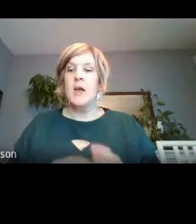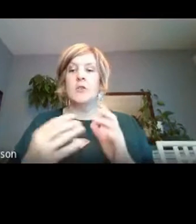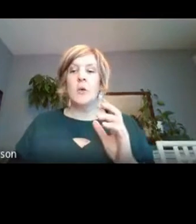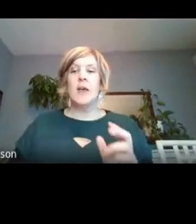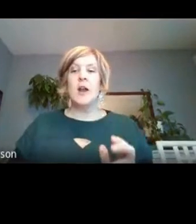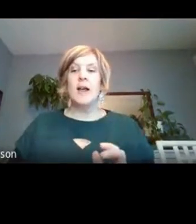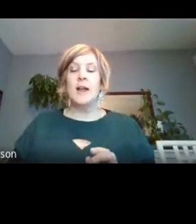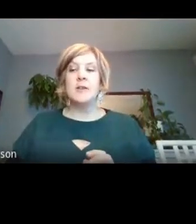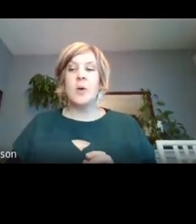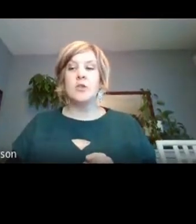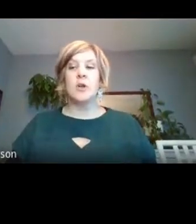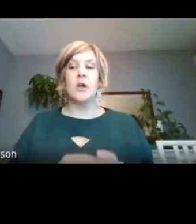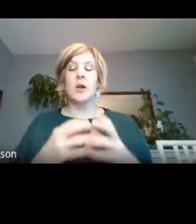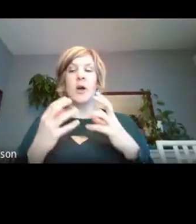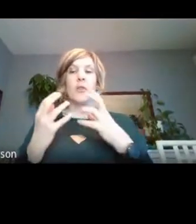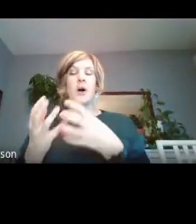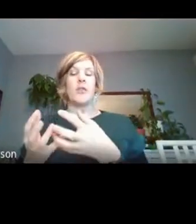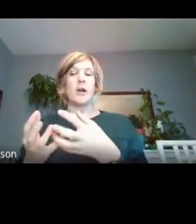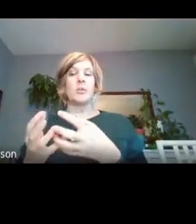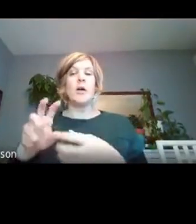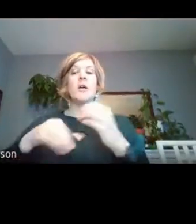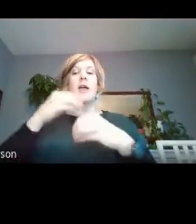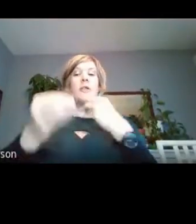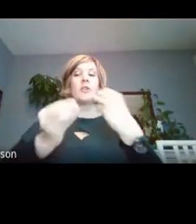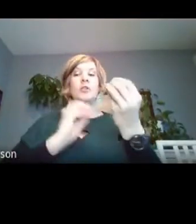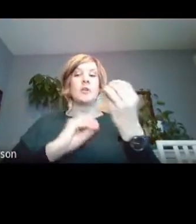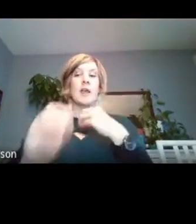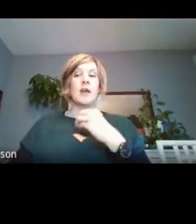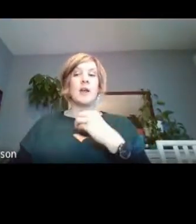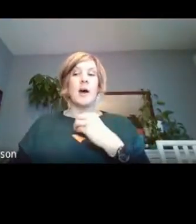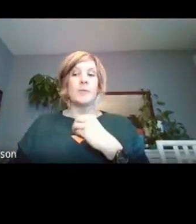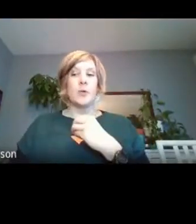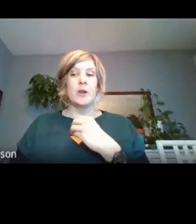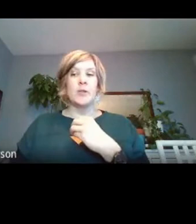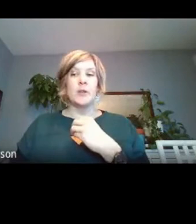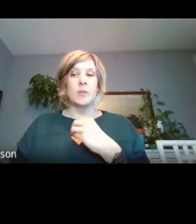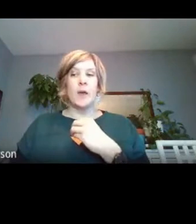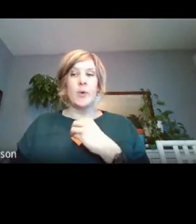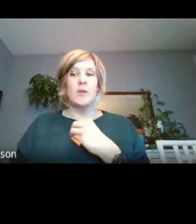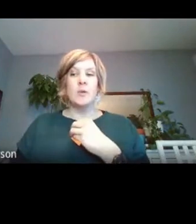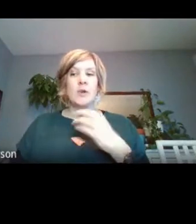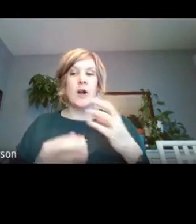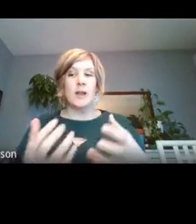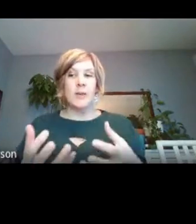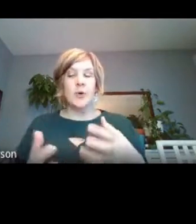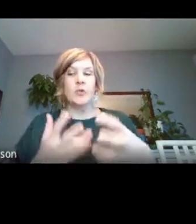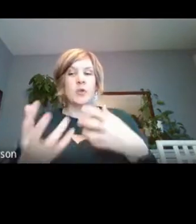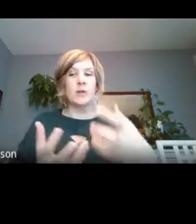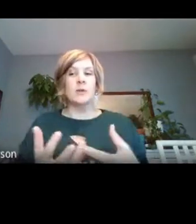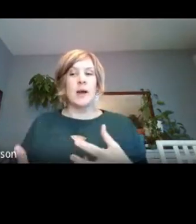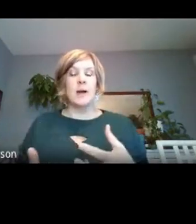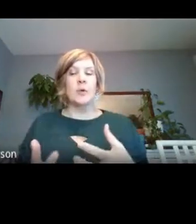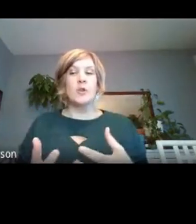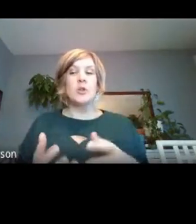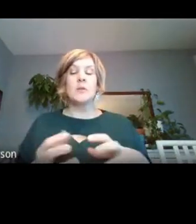okay so again i can ask a question on a on on there as well and the students can upvote it this way right so even i can upvote